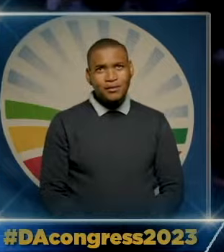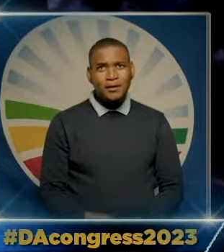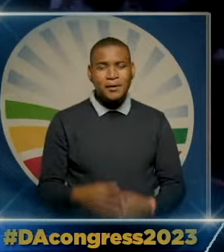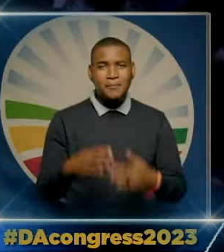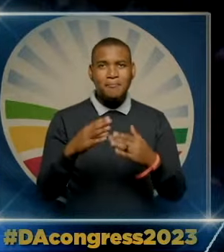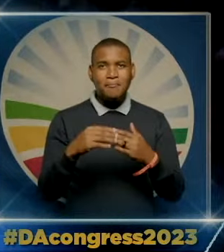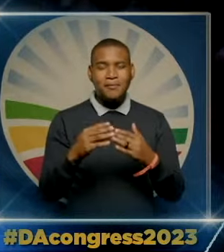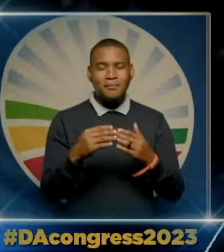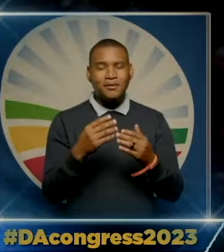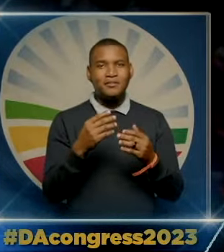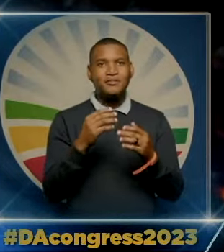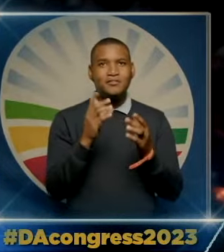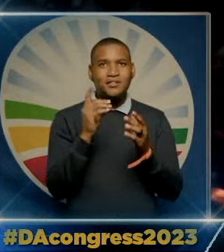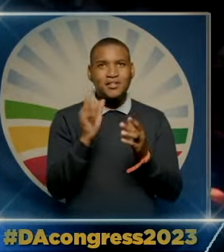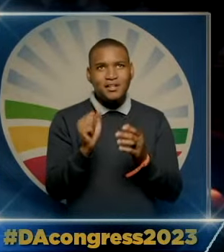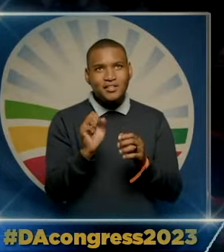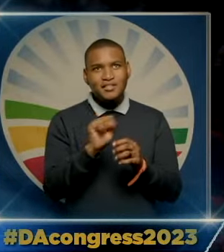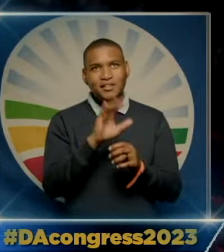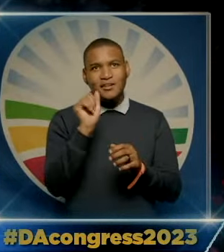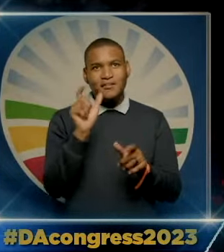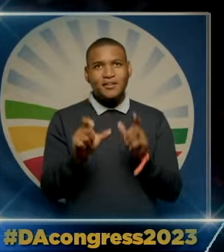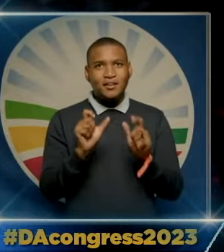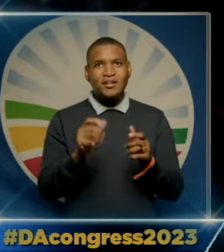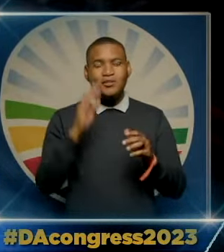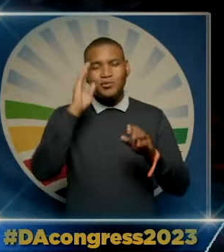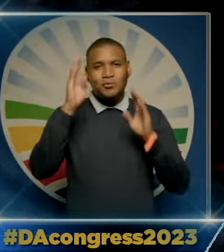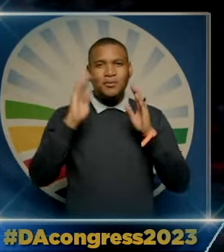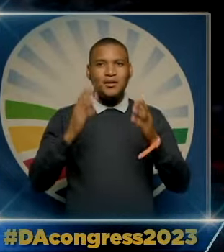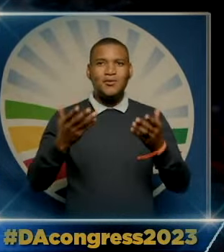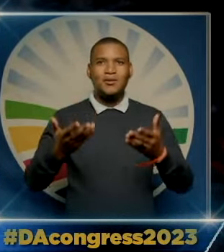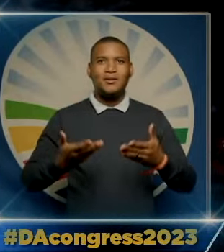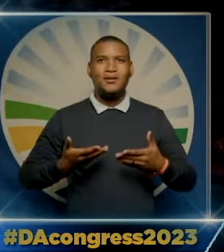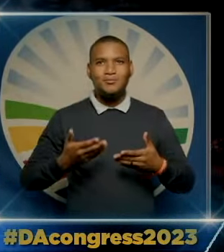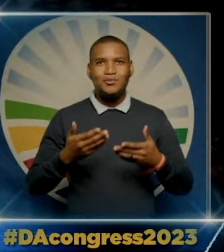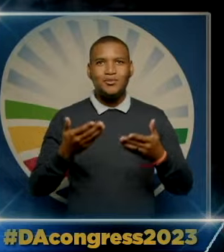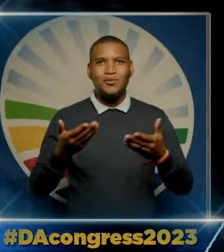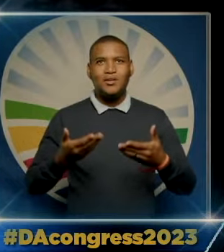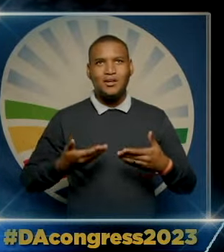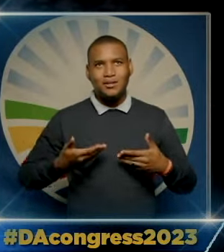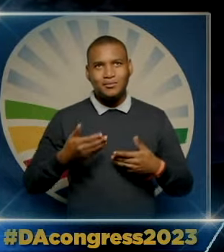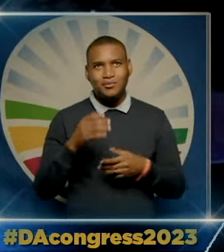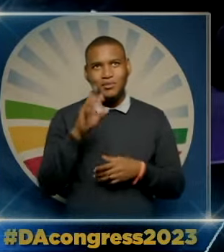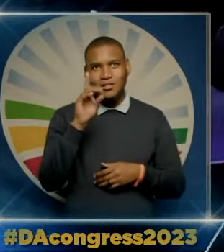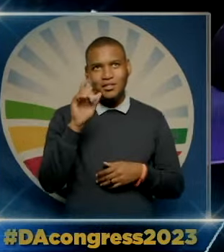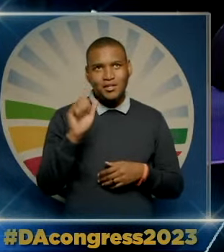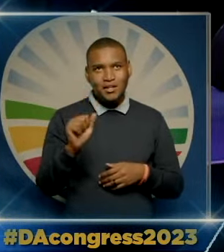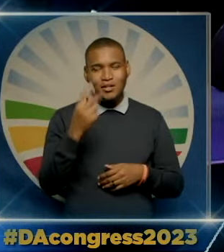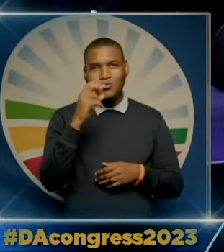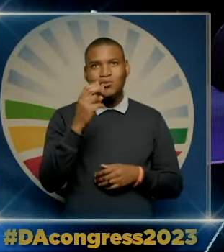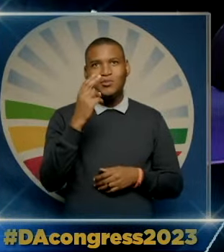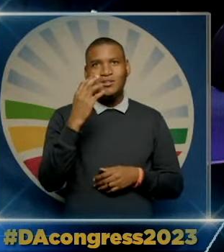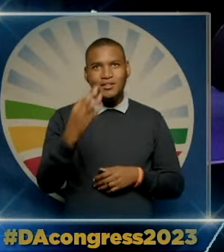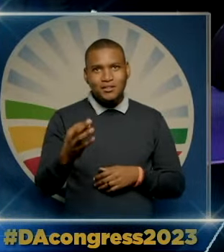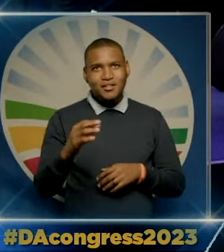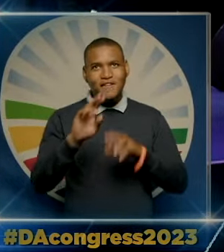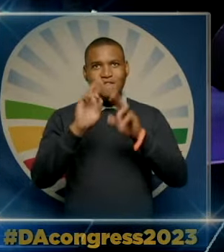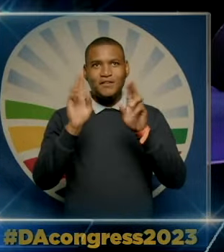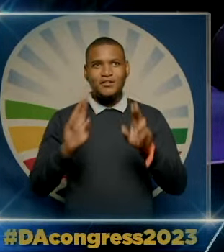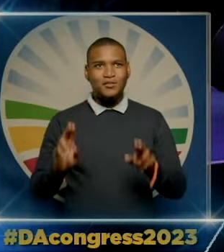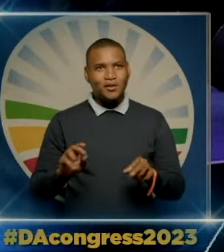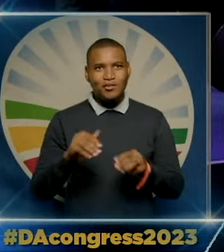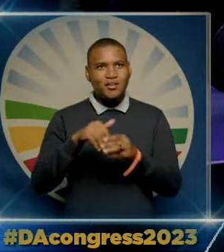South Africans, Dumelang, and welcome to the Democratic Alliance 2023 Federal